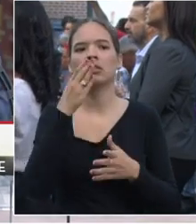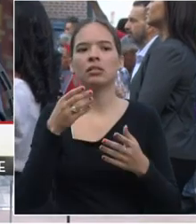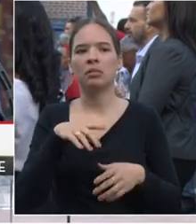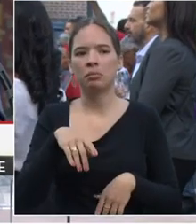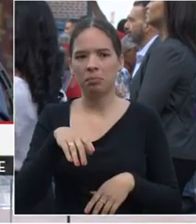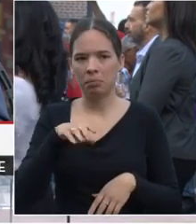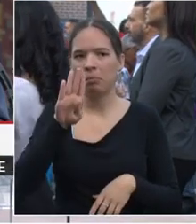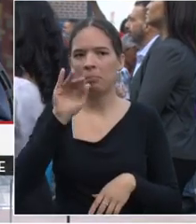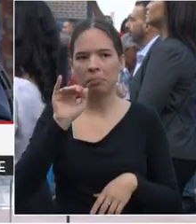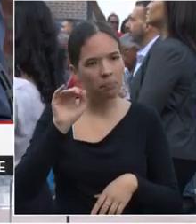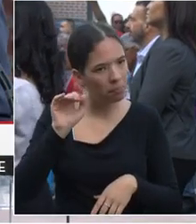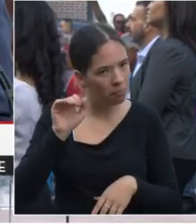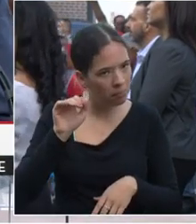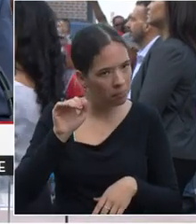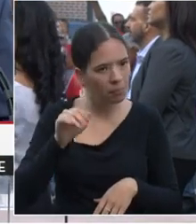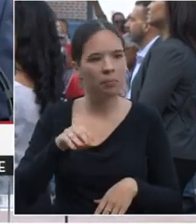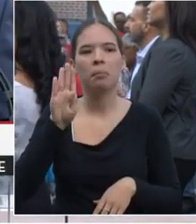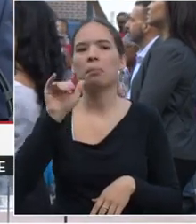coming to